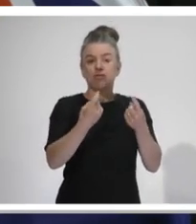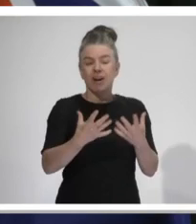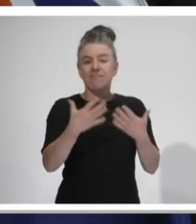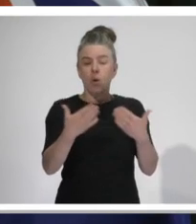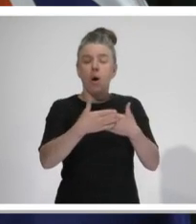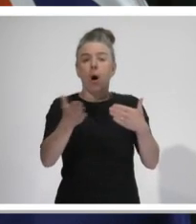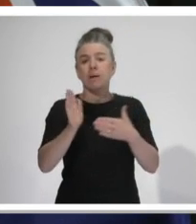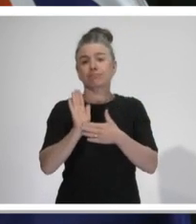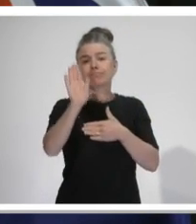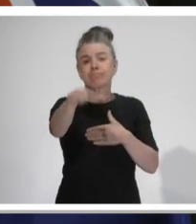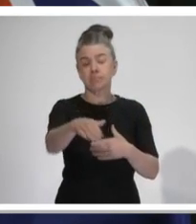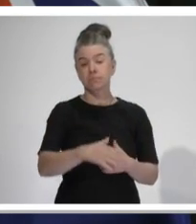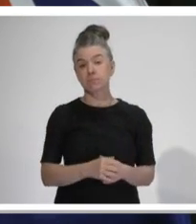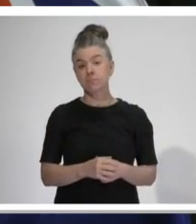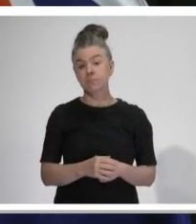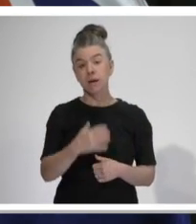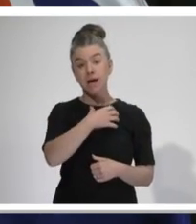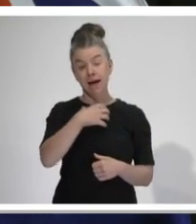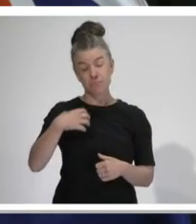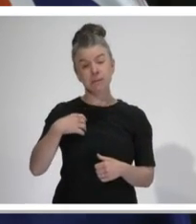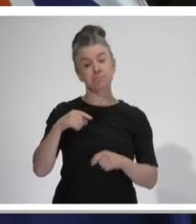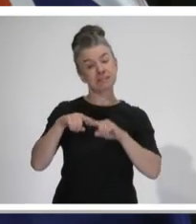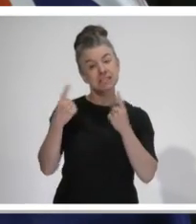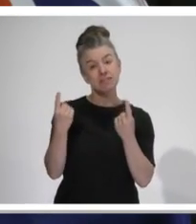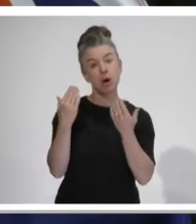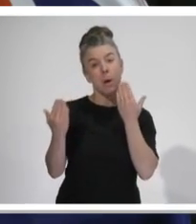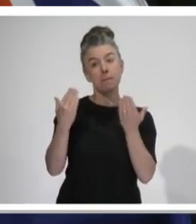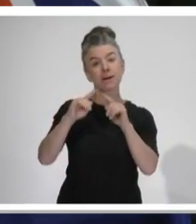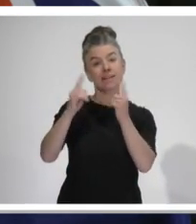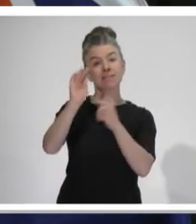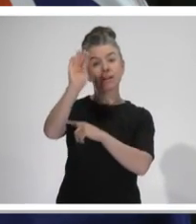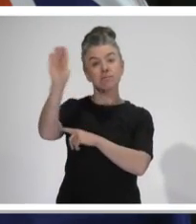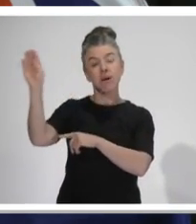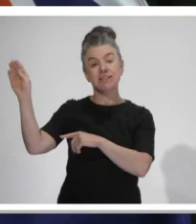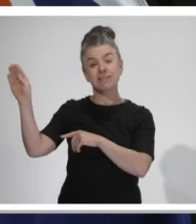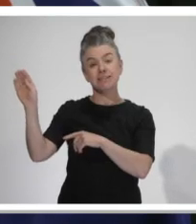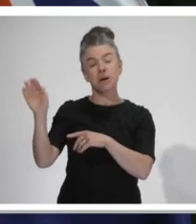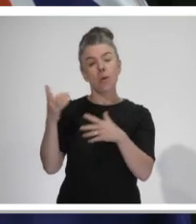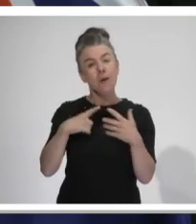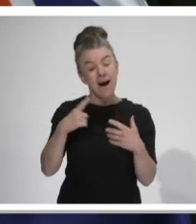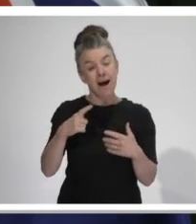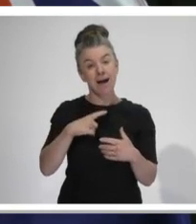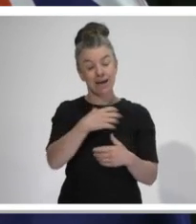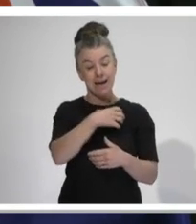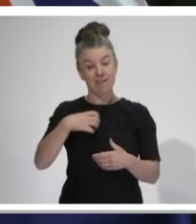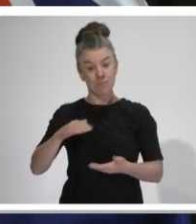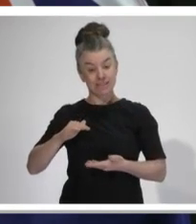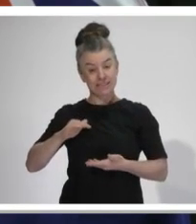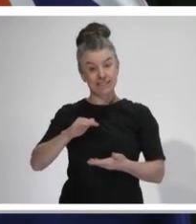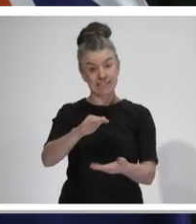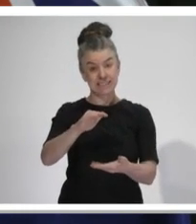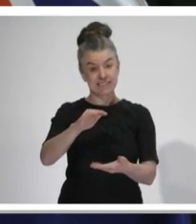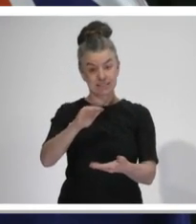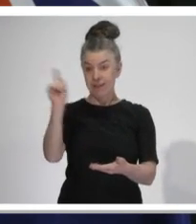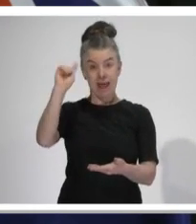point, may I also note that our response has differed to that of some overseas governments, in that a large part of the money that we are investing